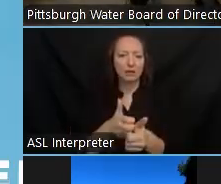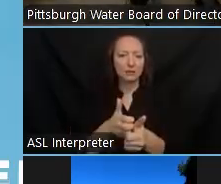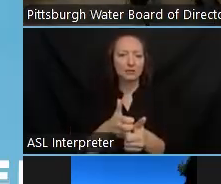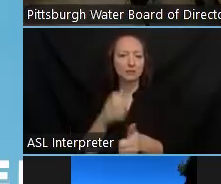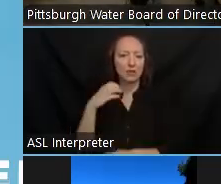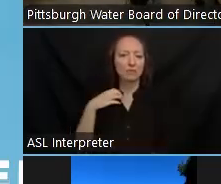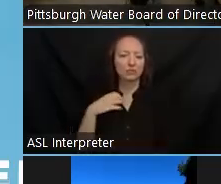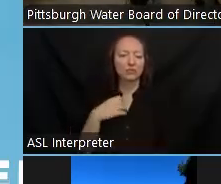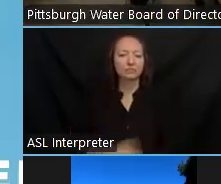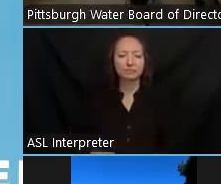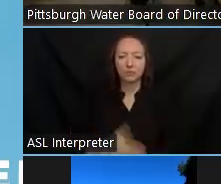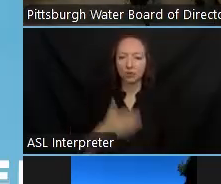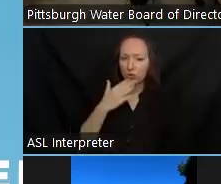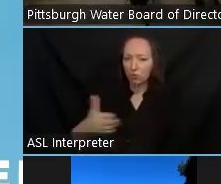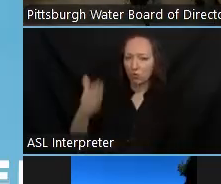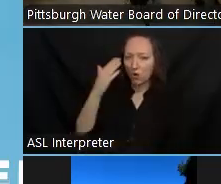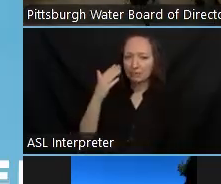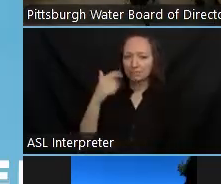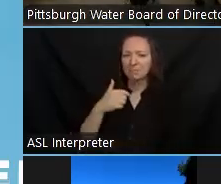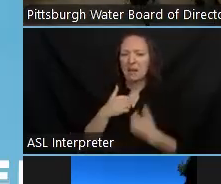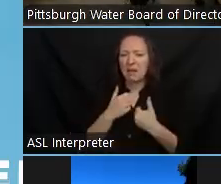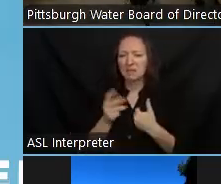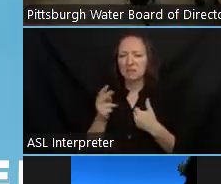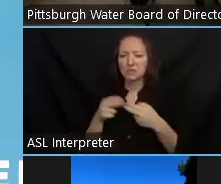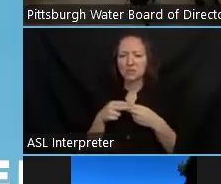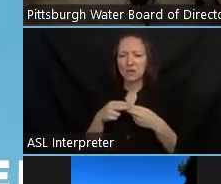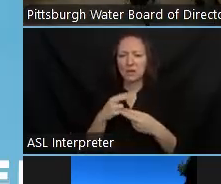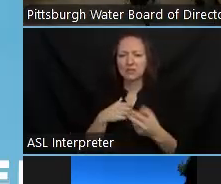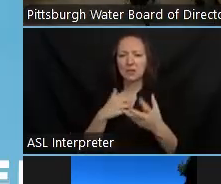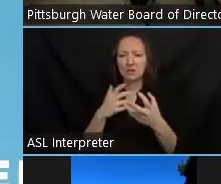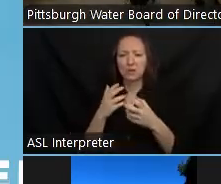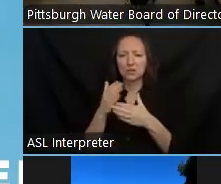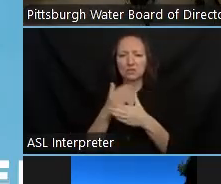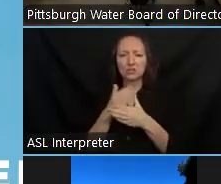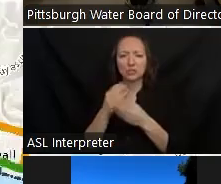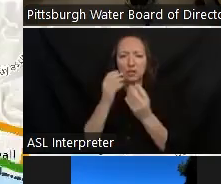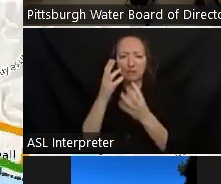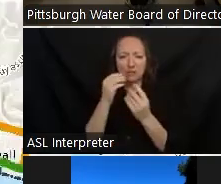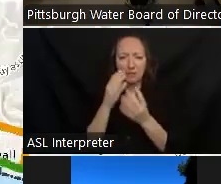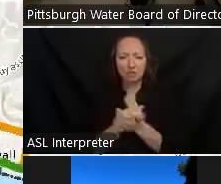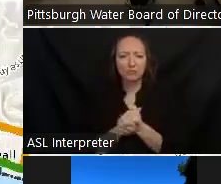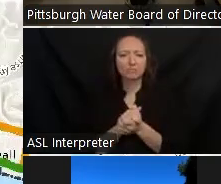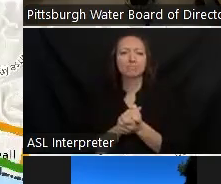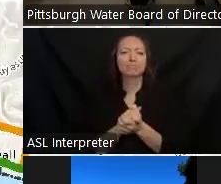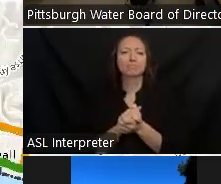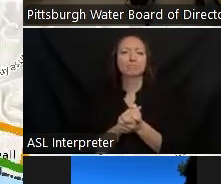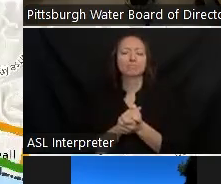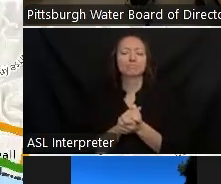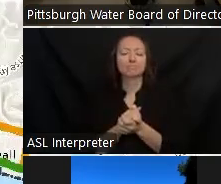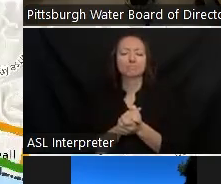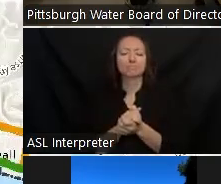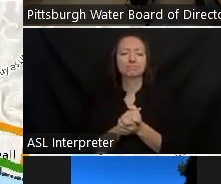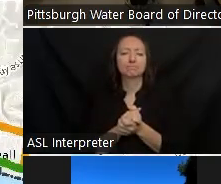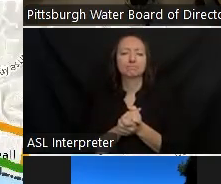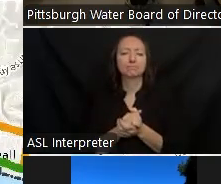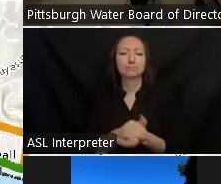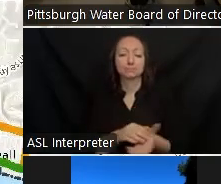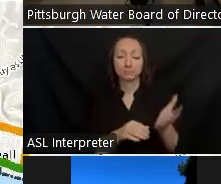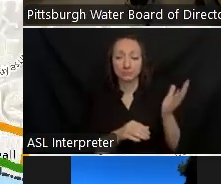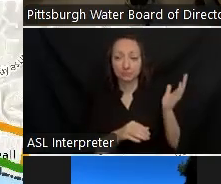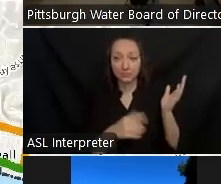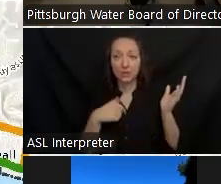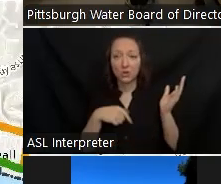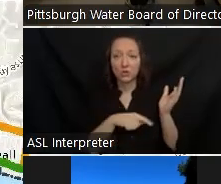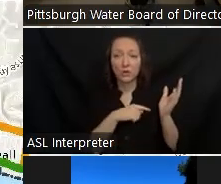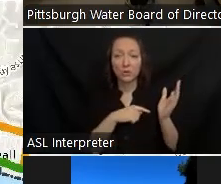this morning, I wanted to share with you some information. Let me see if I can get us to go forward. There we go. On how we maintain some of our water